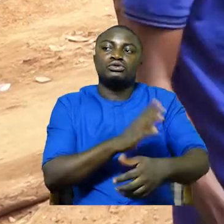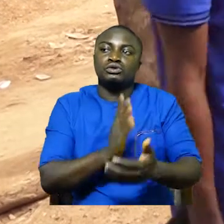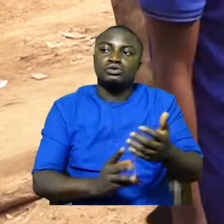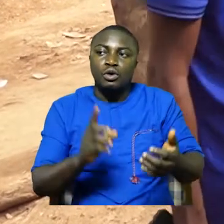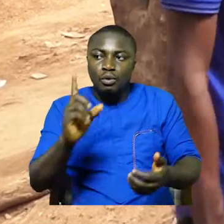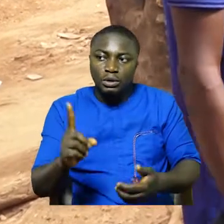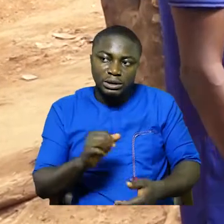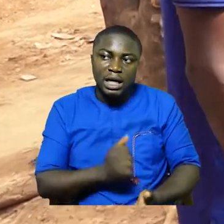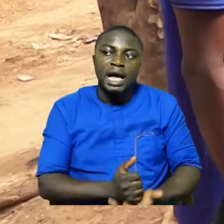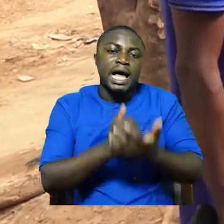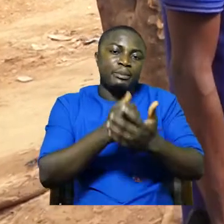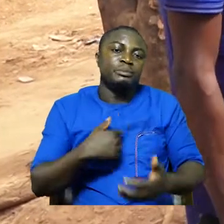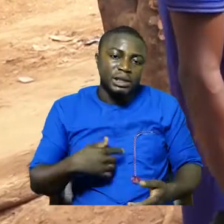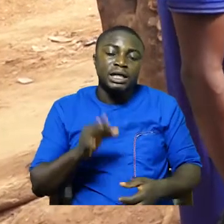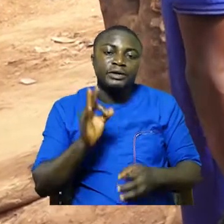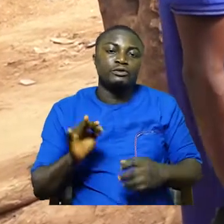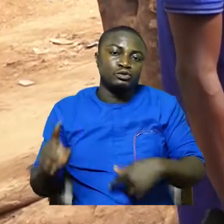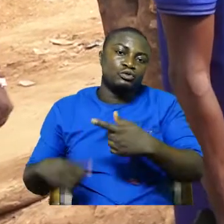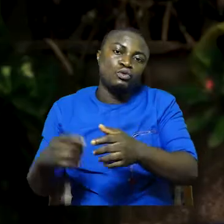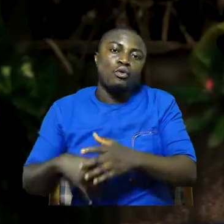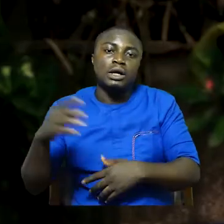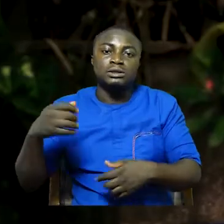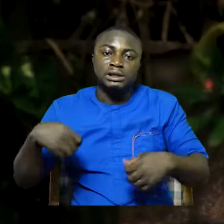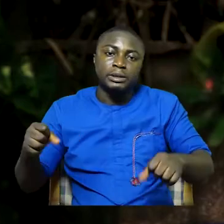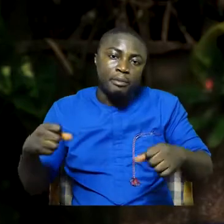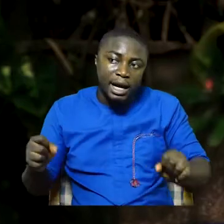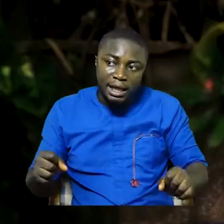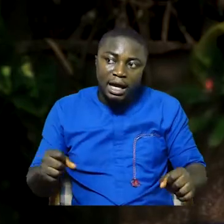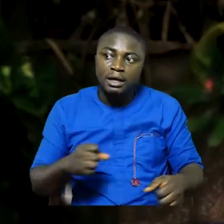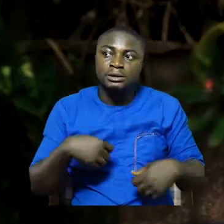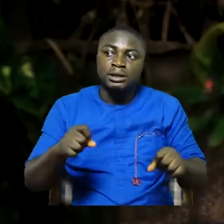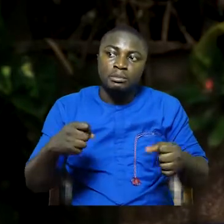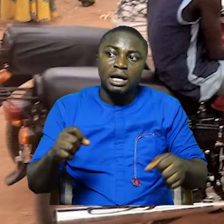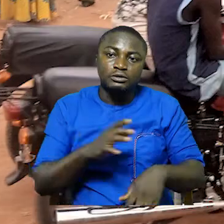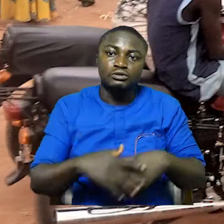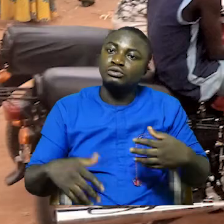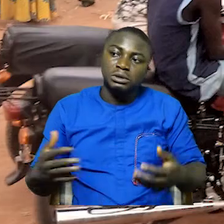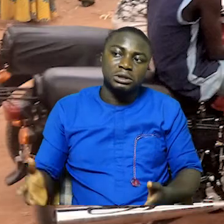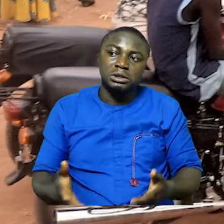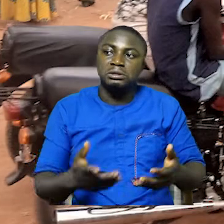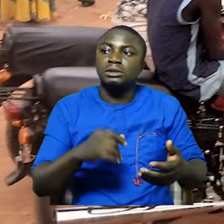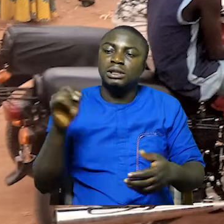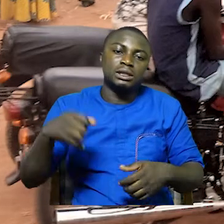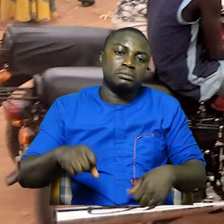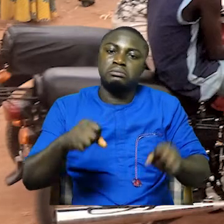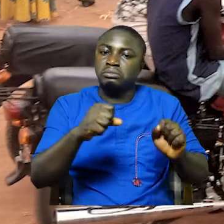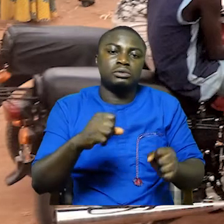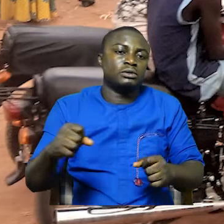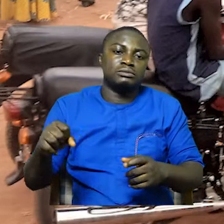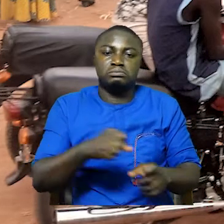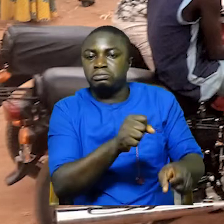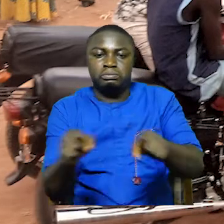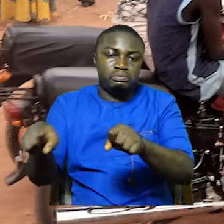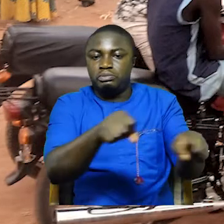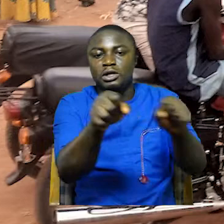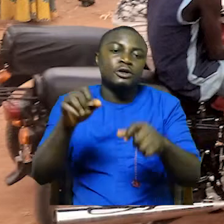hold somebody if I want to go. My neighbor helped me. If I want to go out and I didn't see bike, call this bike here. They don't carry mule. They drive